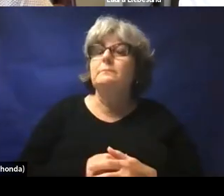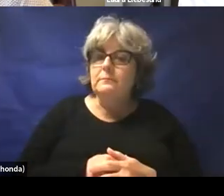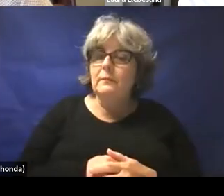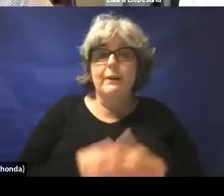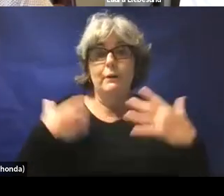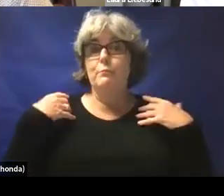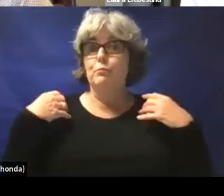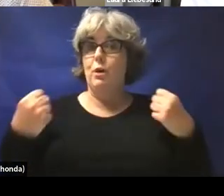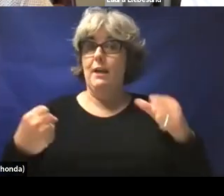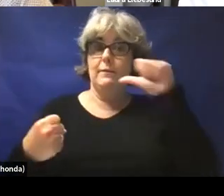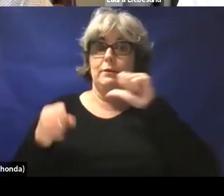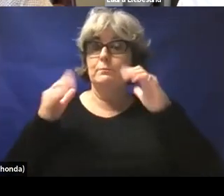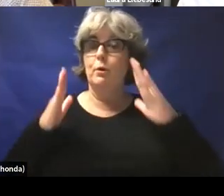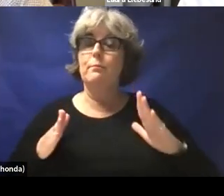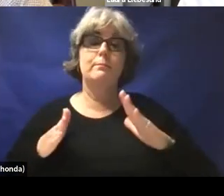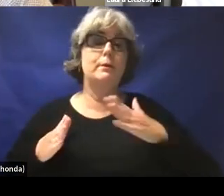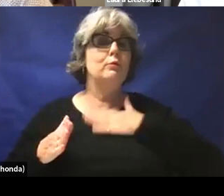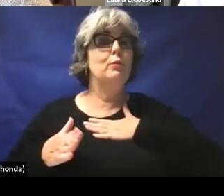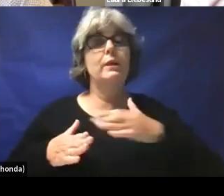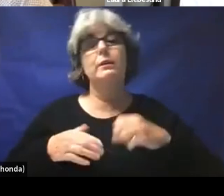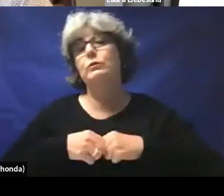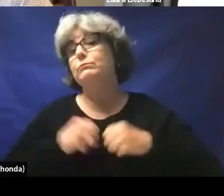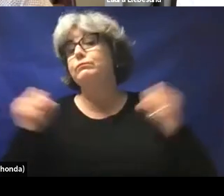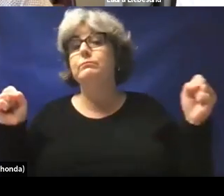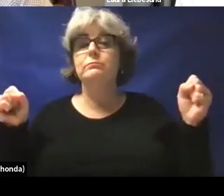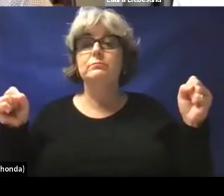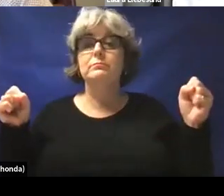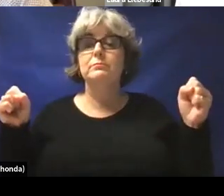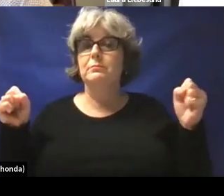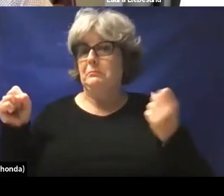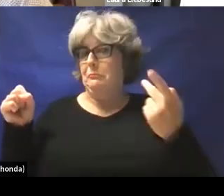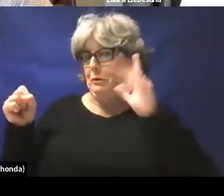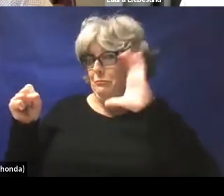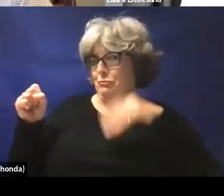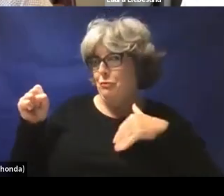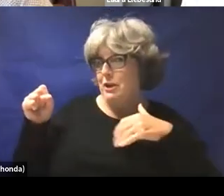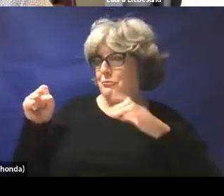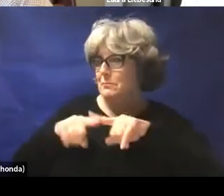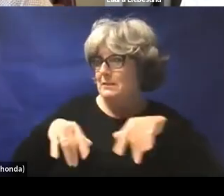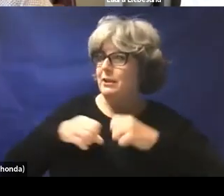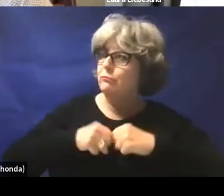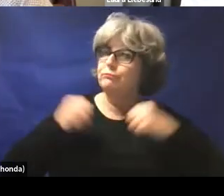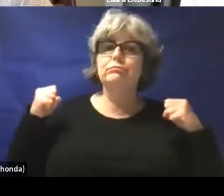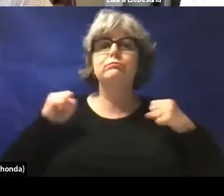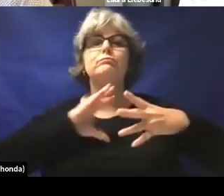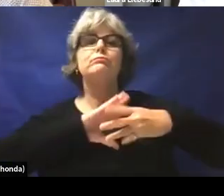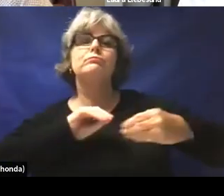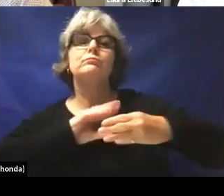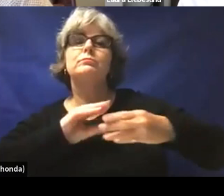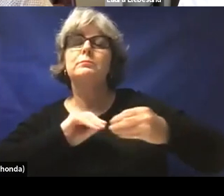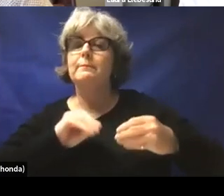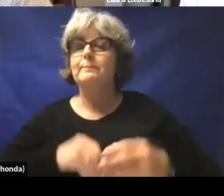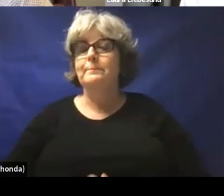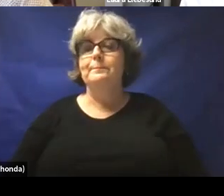brave of them, being so open and honest with us, because technically we're kind of strangers. But it was great to get to know them better,